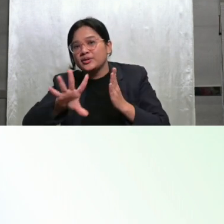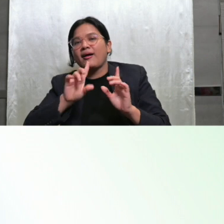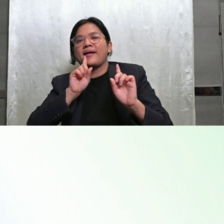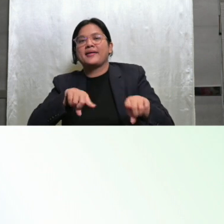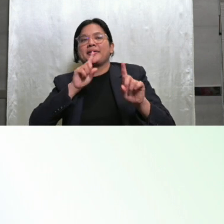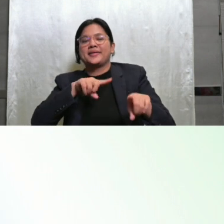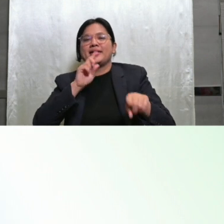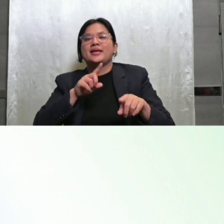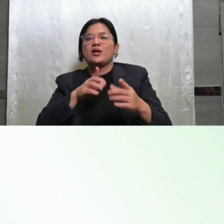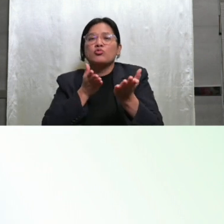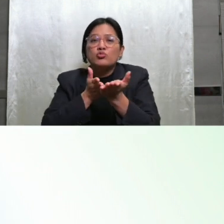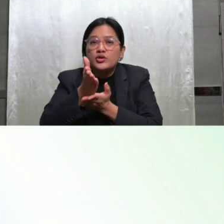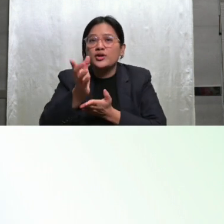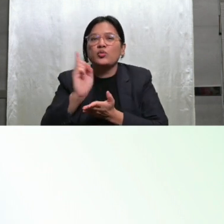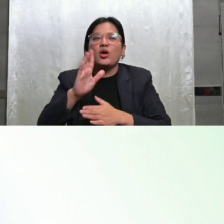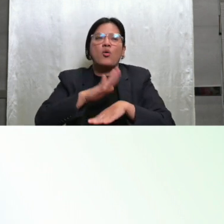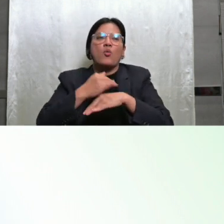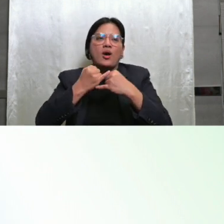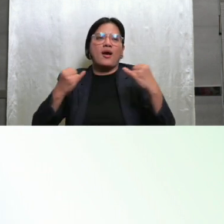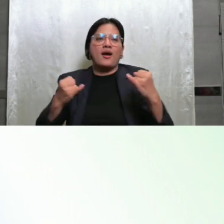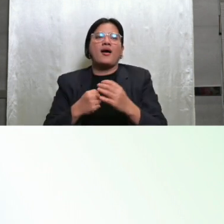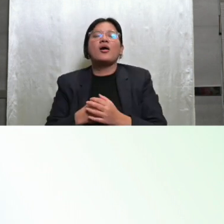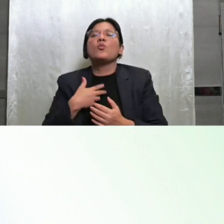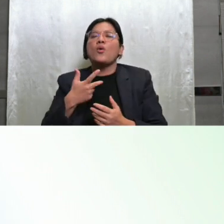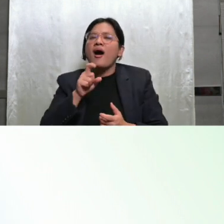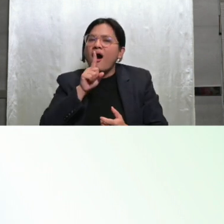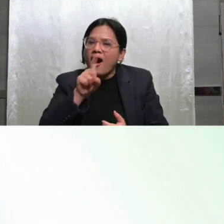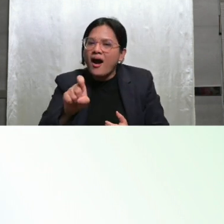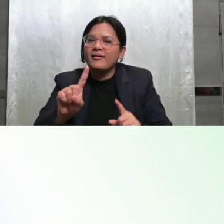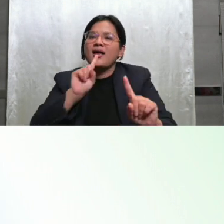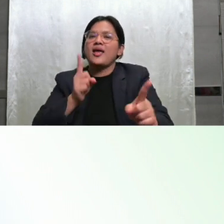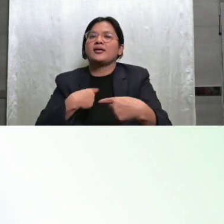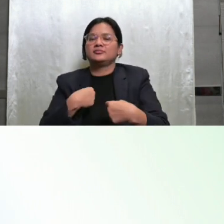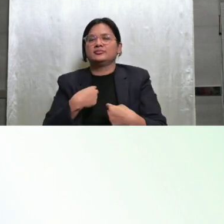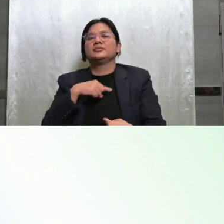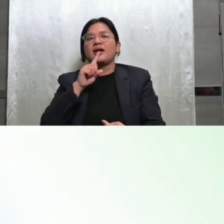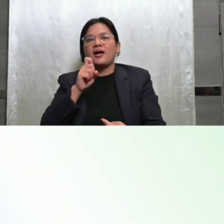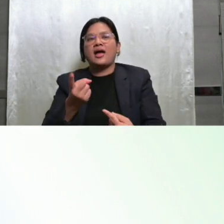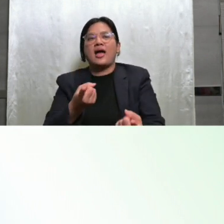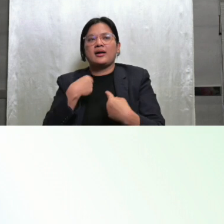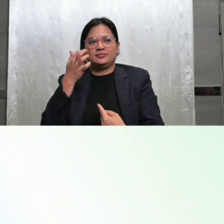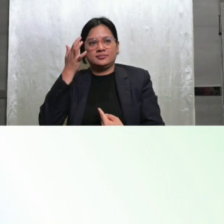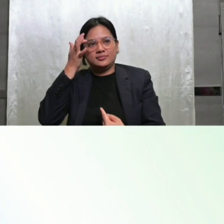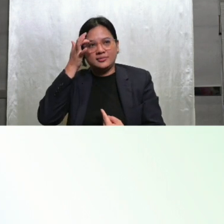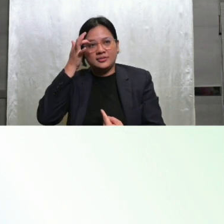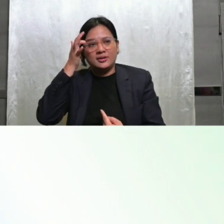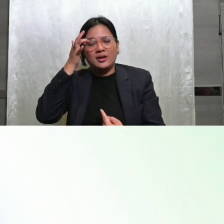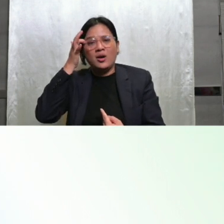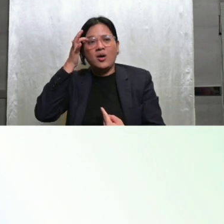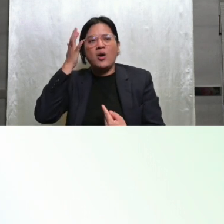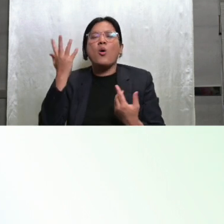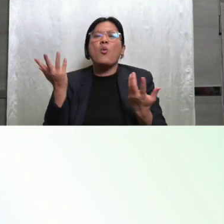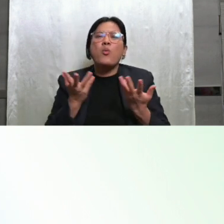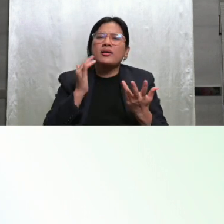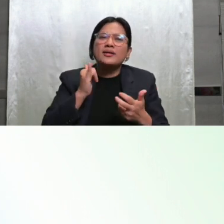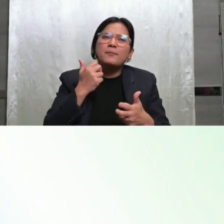where data comes in. And on the right side of the screen, you might be seeing a dashboard. That's